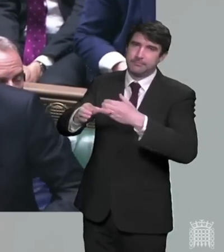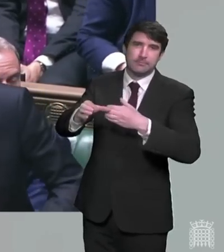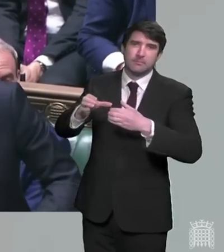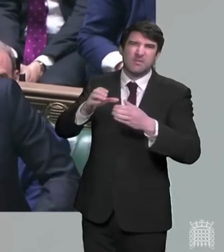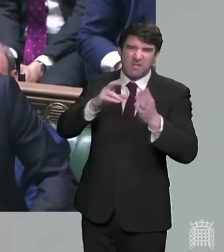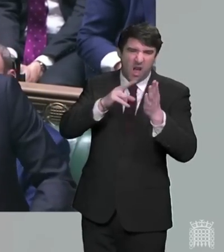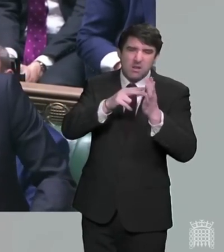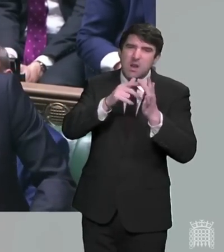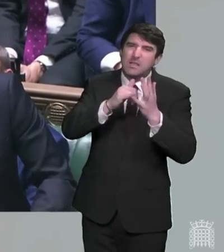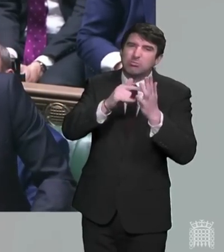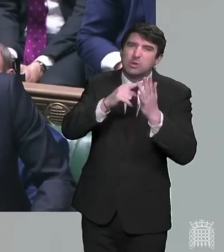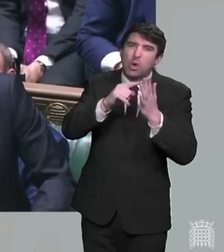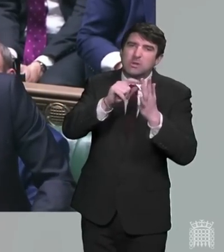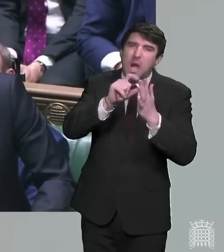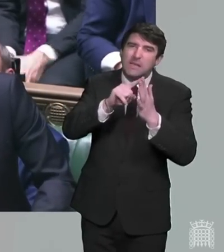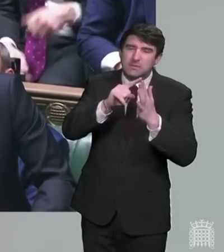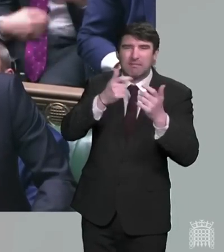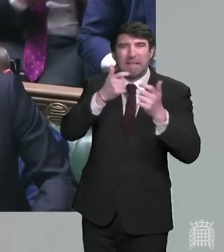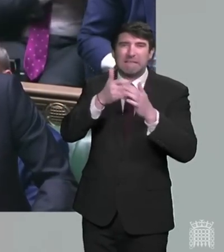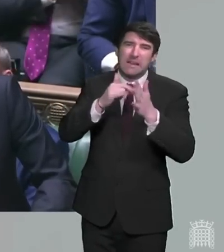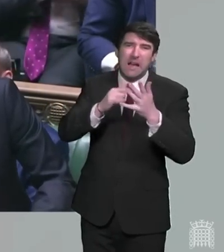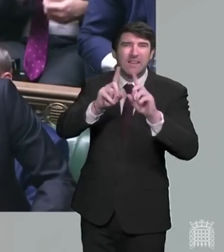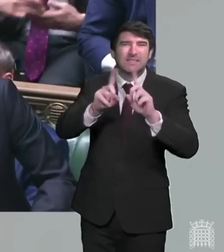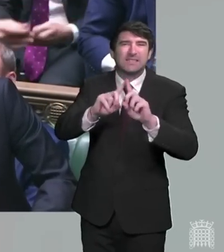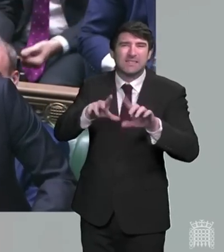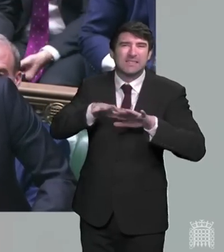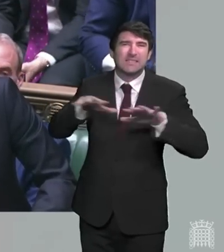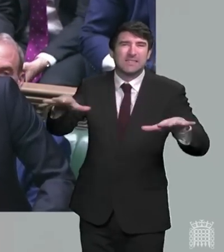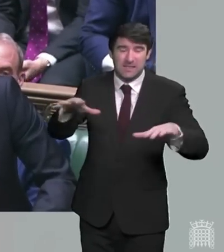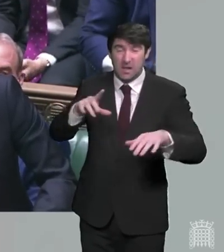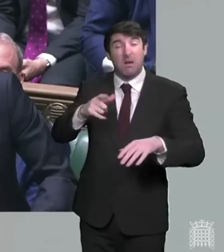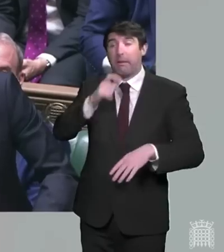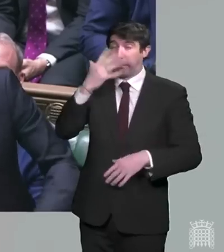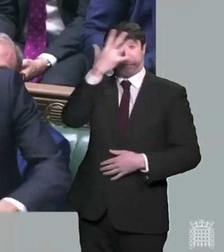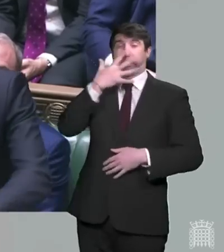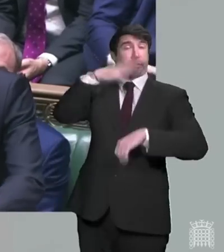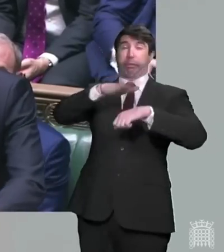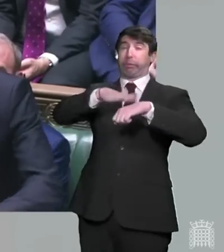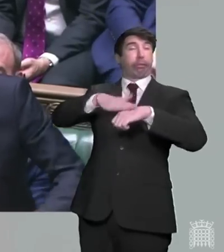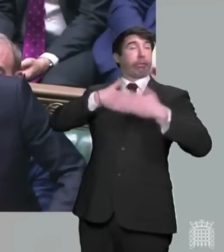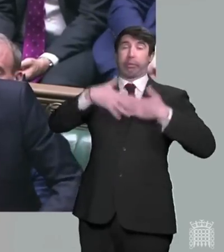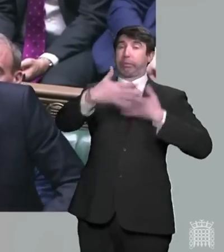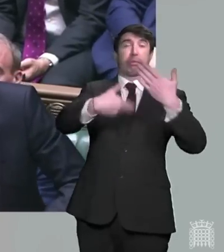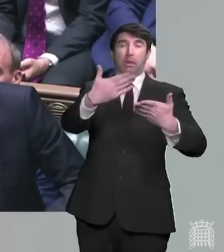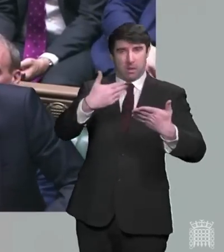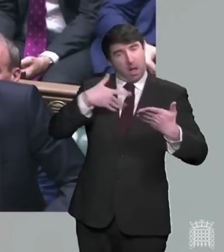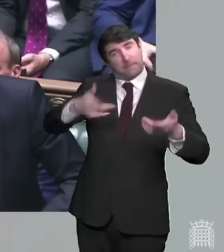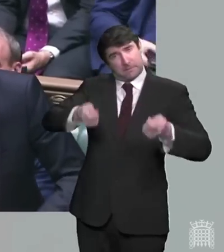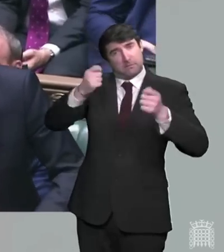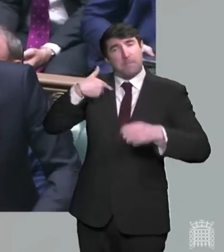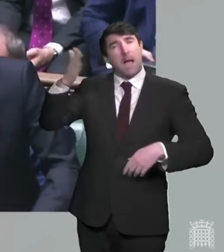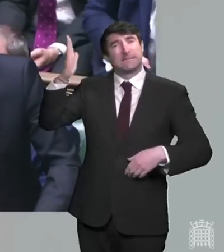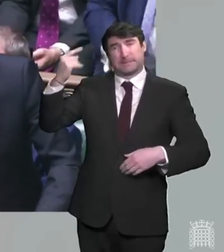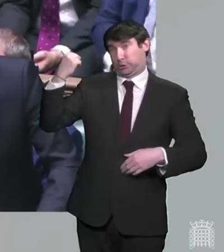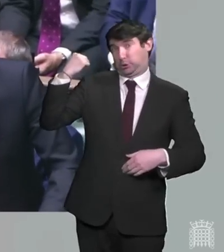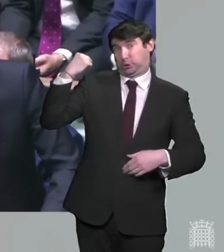about nitrous oxide's detrimental impact on communities, its contribution to antisocial behaviour, and indeed I mentioned it in the speech I made at the beginning of this